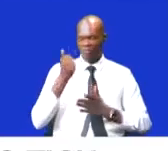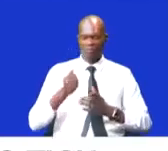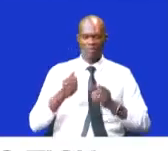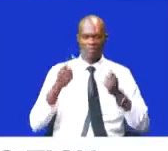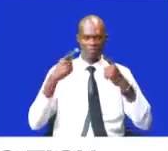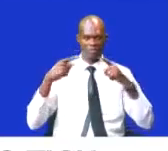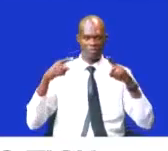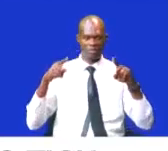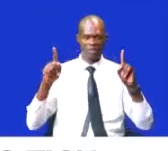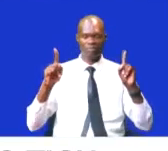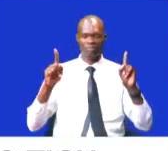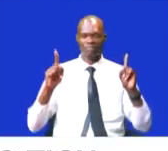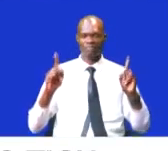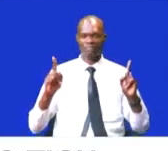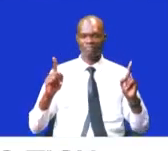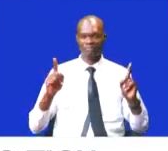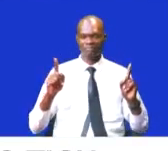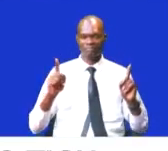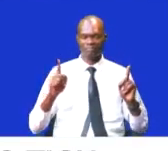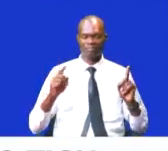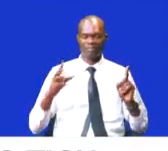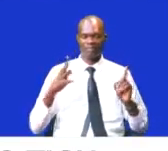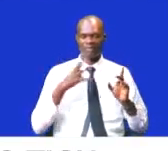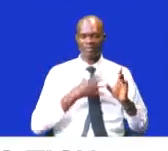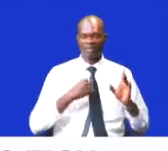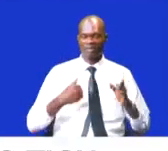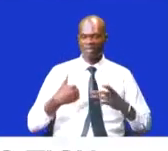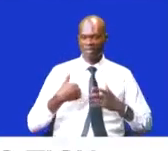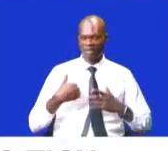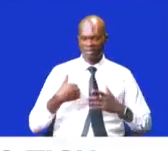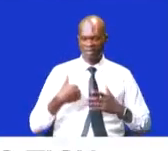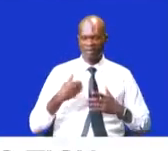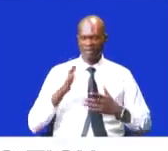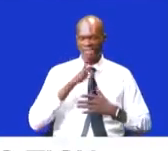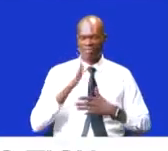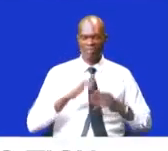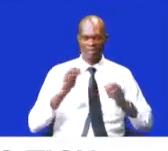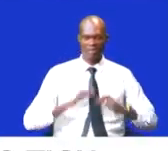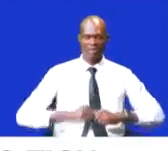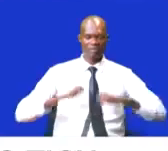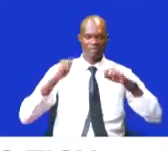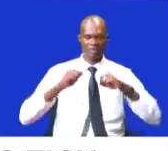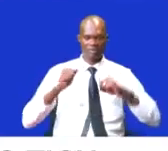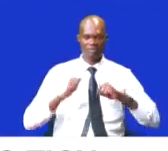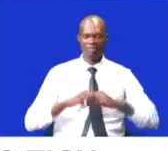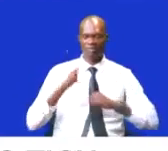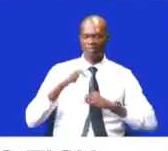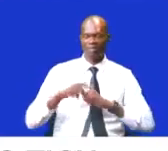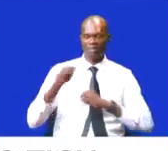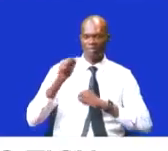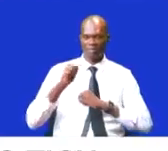qualification to fill the position of the chairman of the Public Service Board.